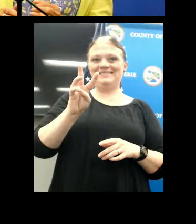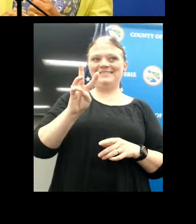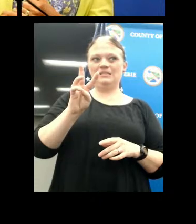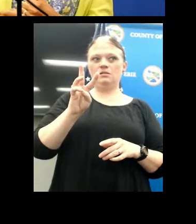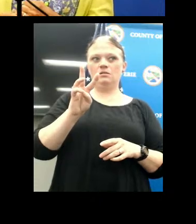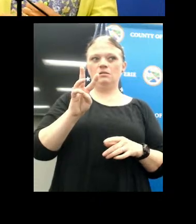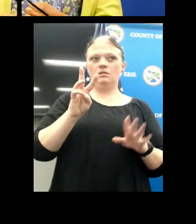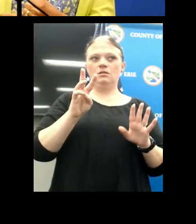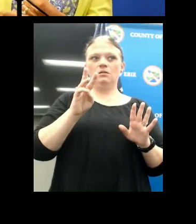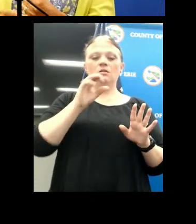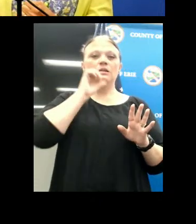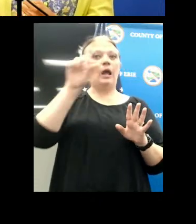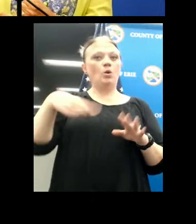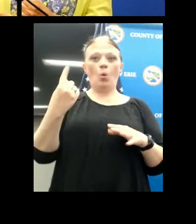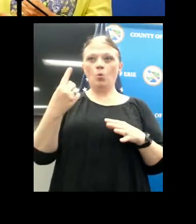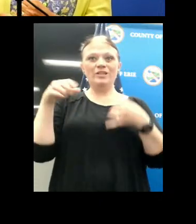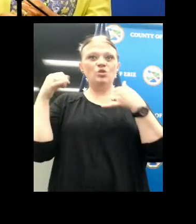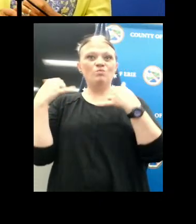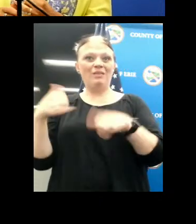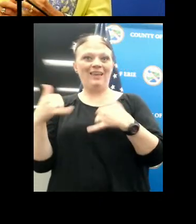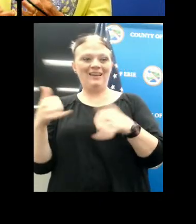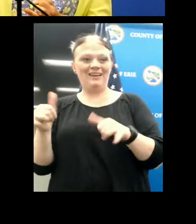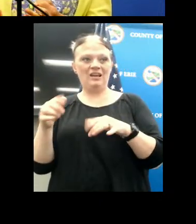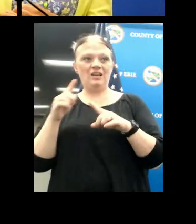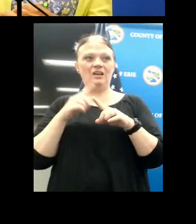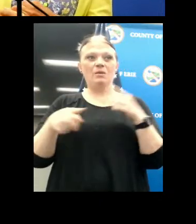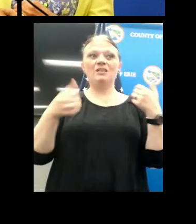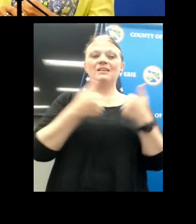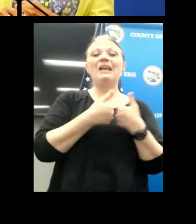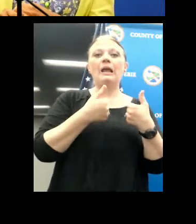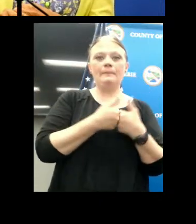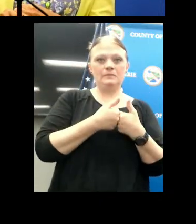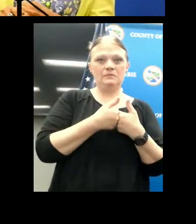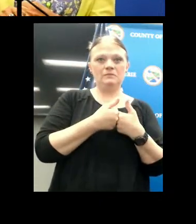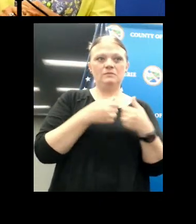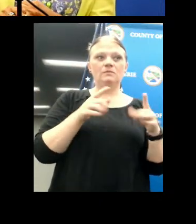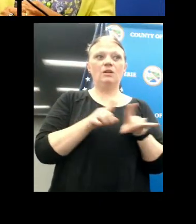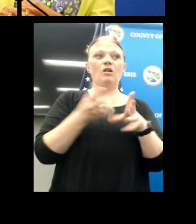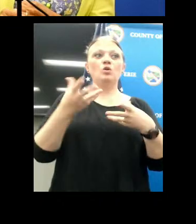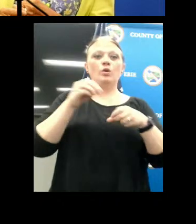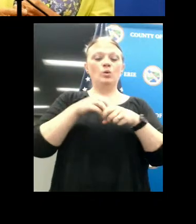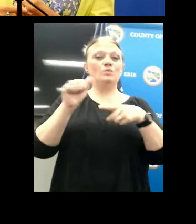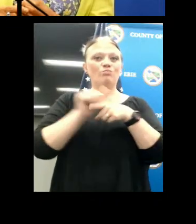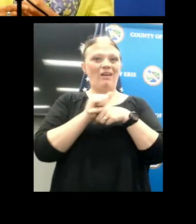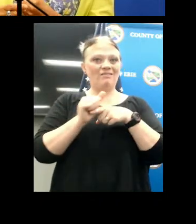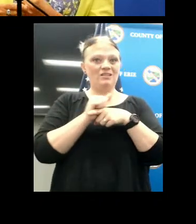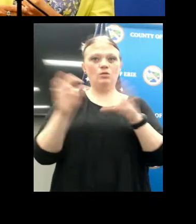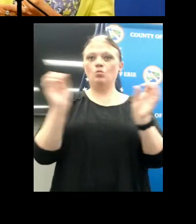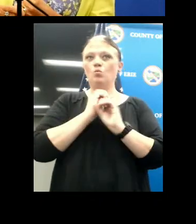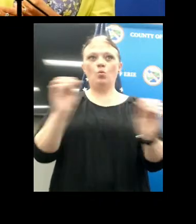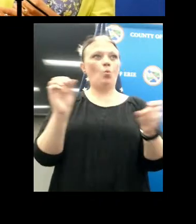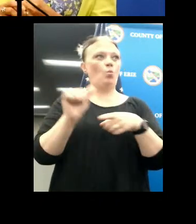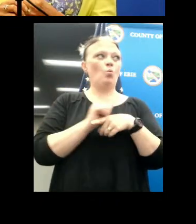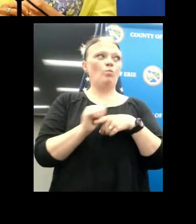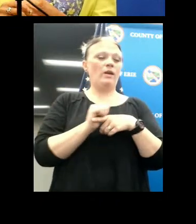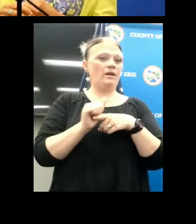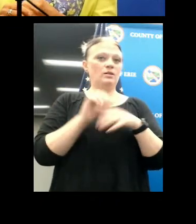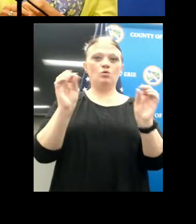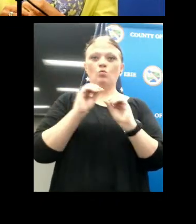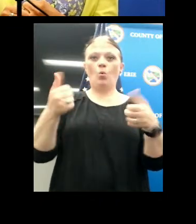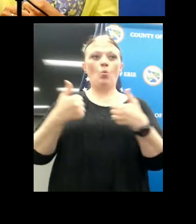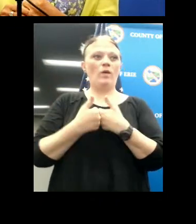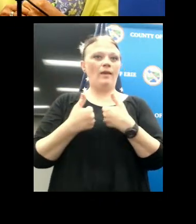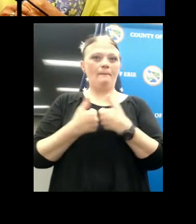is not only to play sports, but to play games, but it also includes for practices. So no practices and